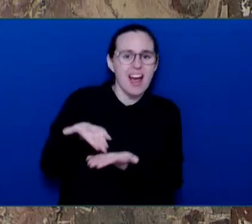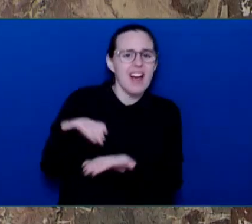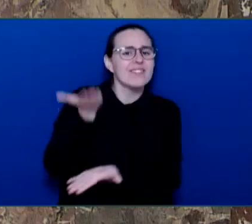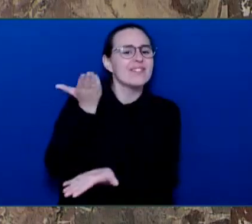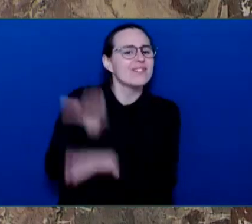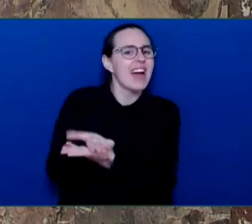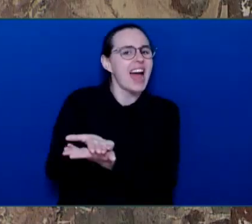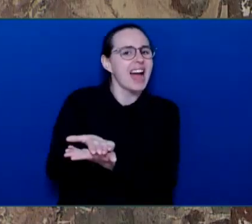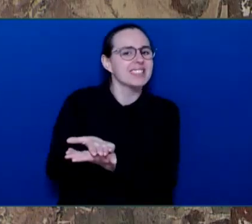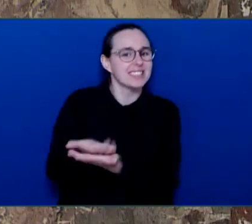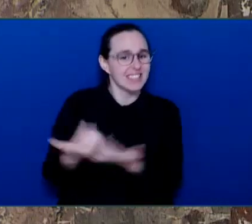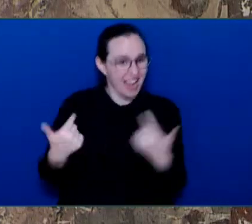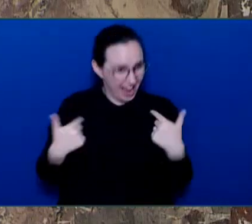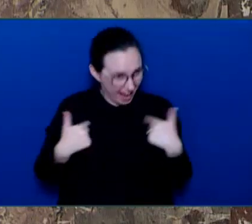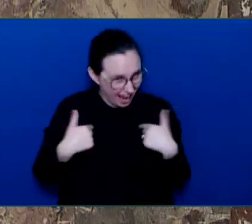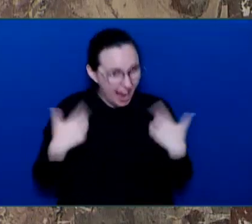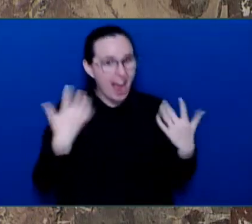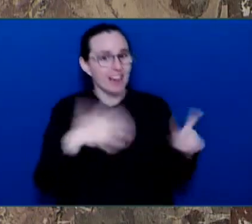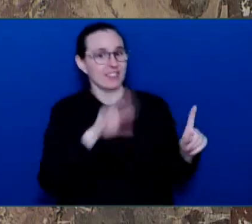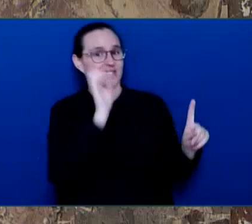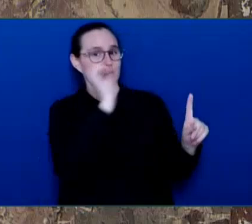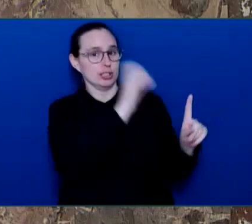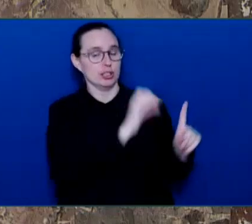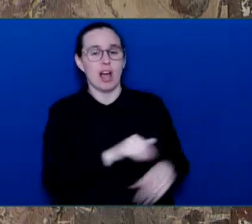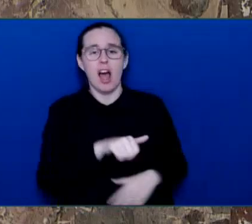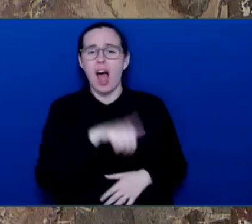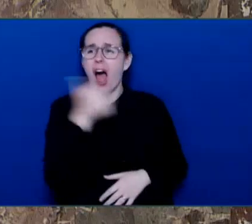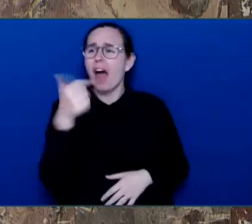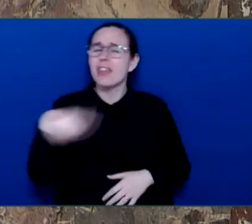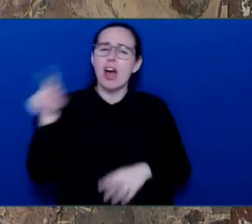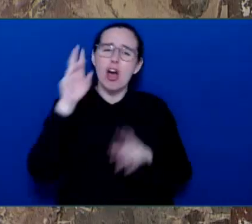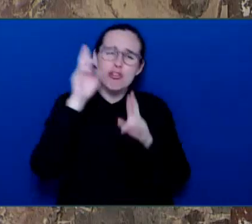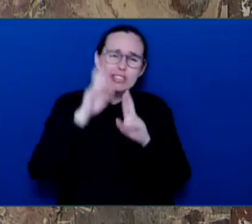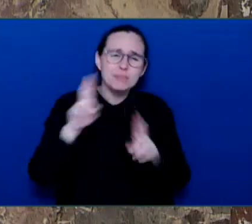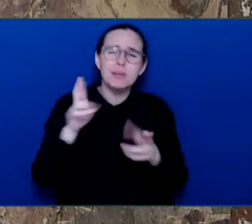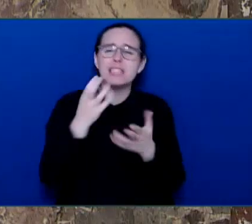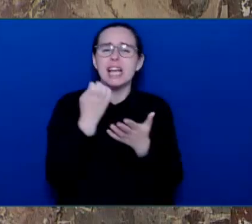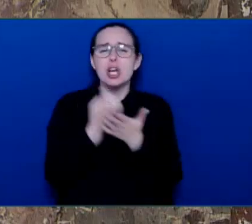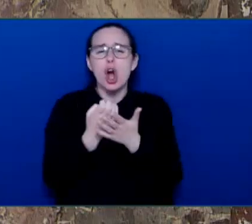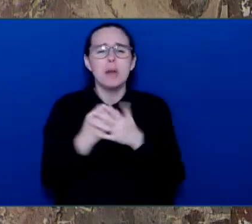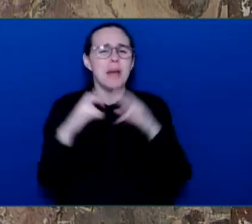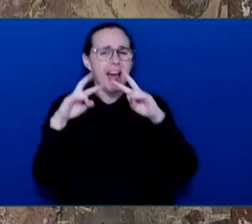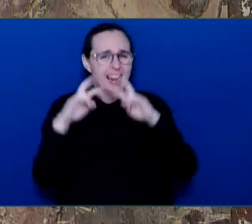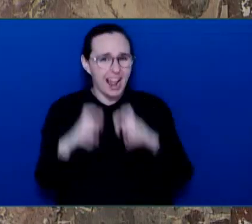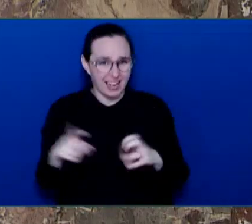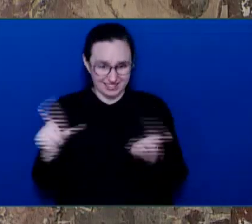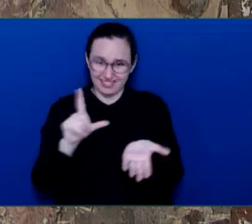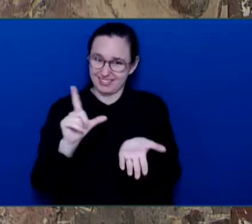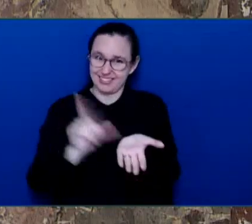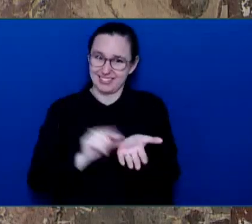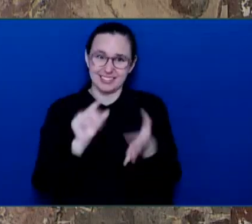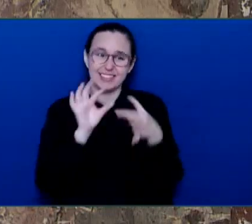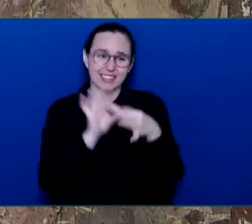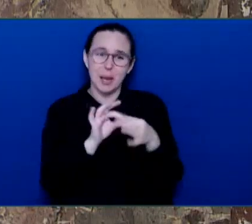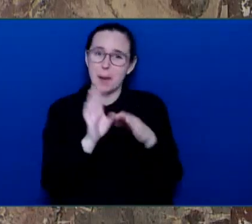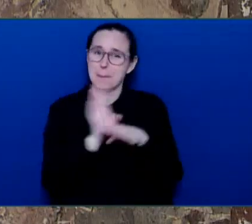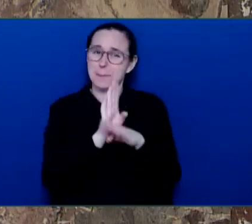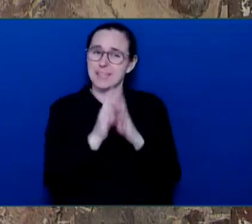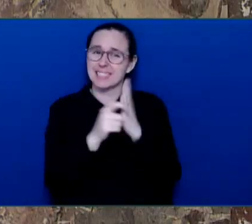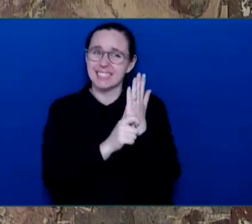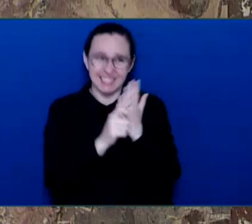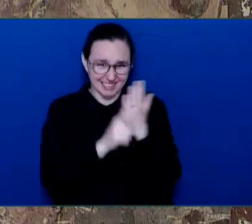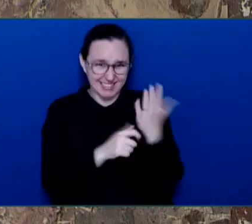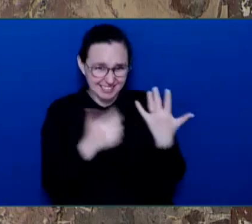have published in Business in Vancouver. The fact is that the Business Council plan assumed that there would be